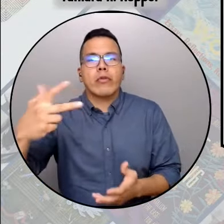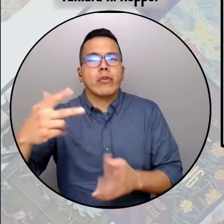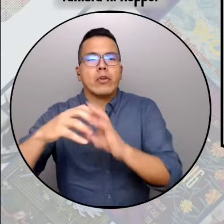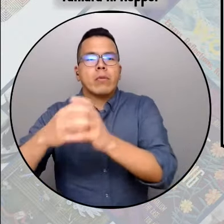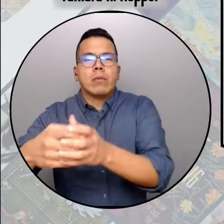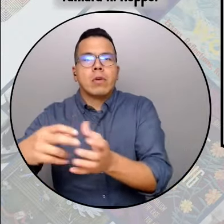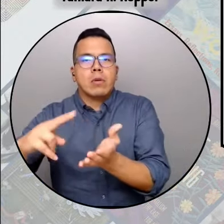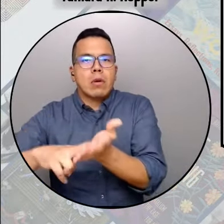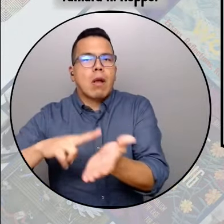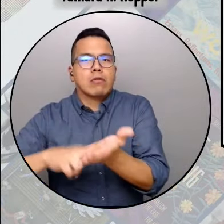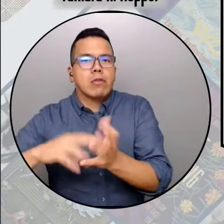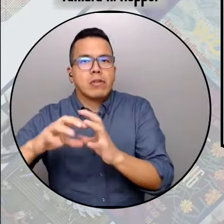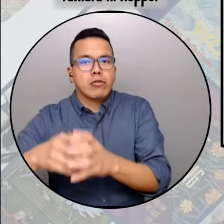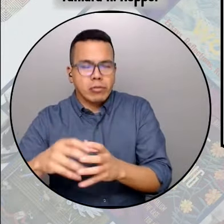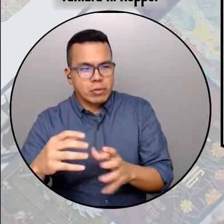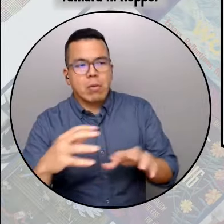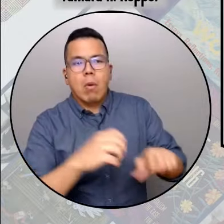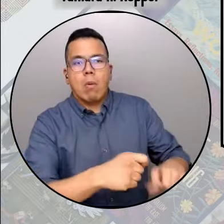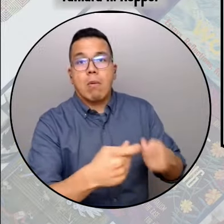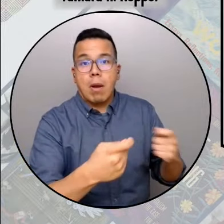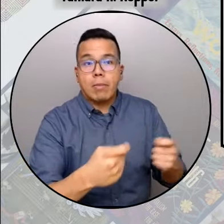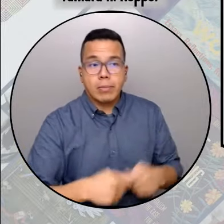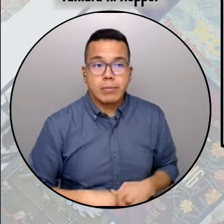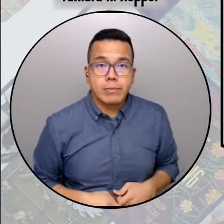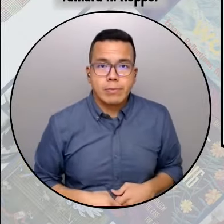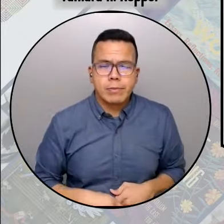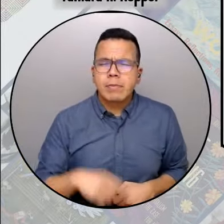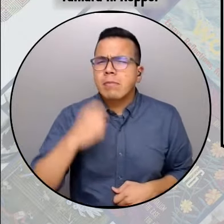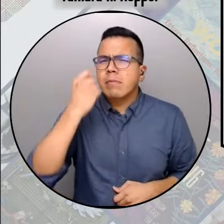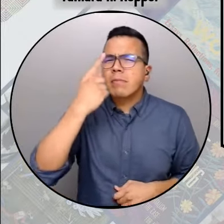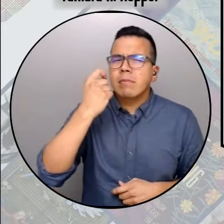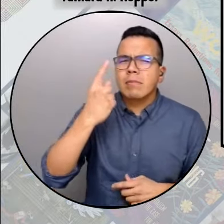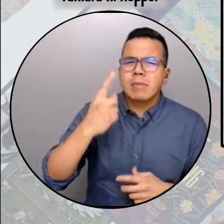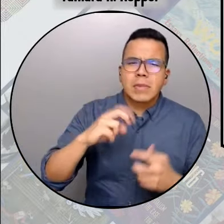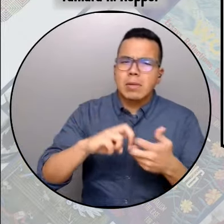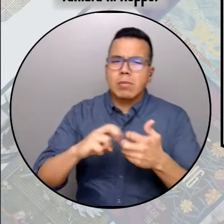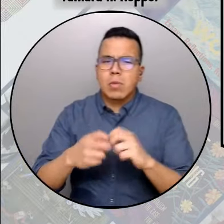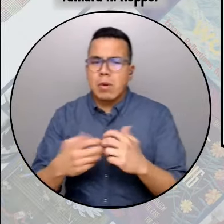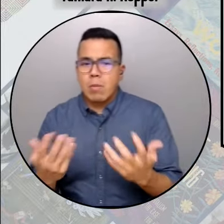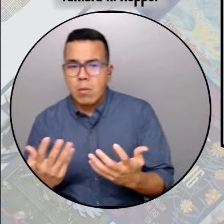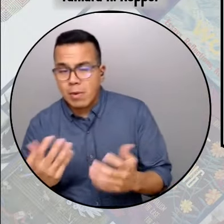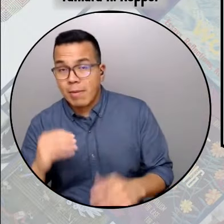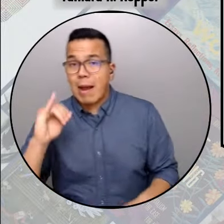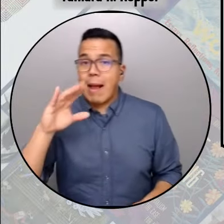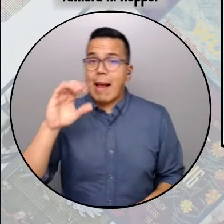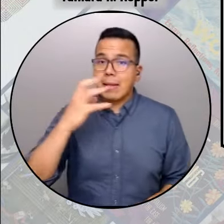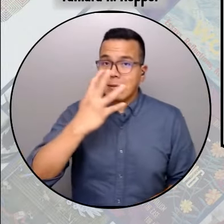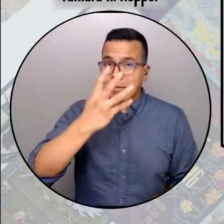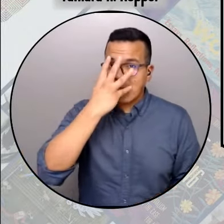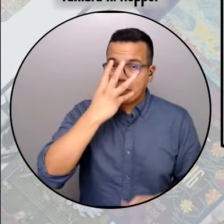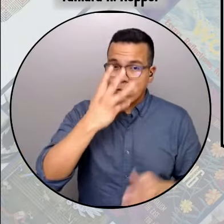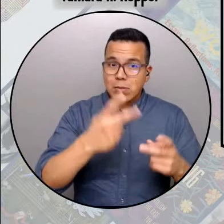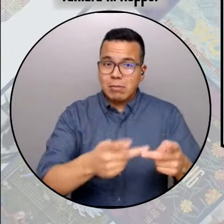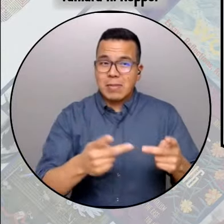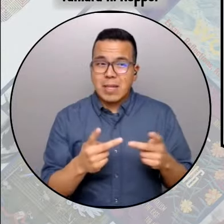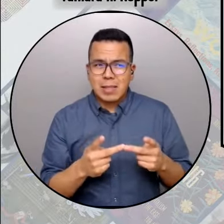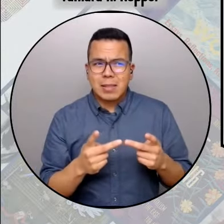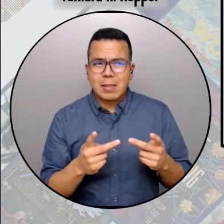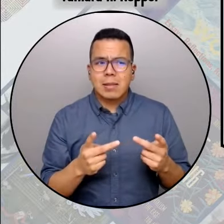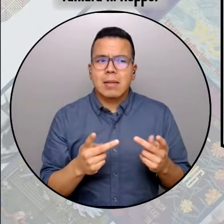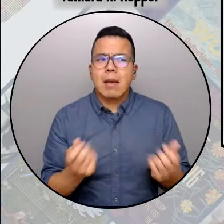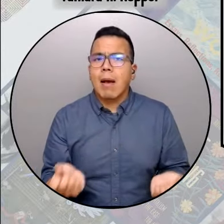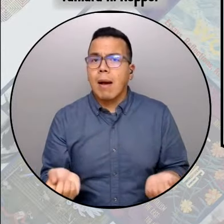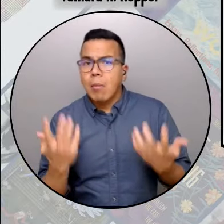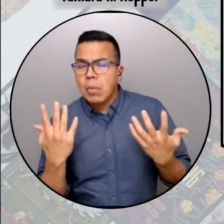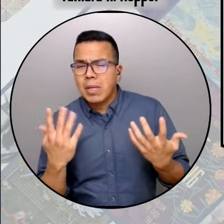that's kind of tricky is that there are competing numbers of kind of ICE detention facilities, right? So on one hand,